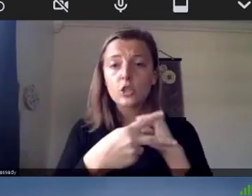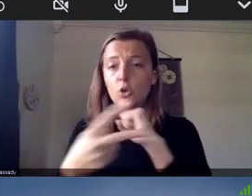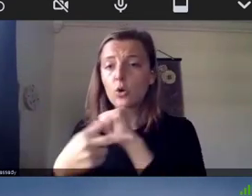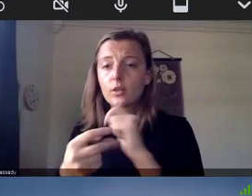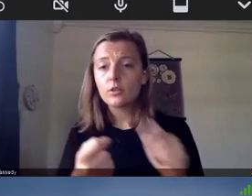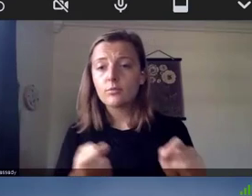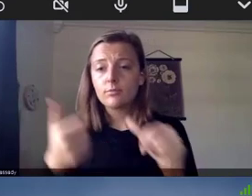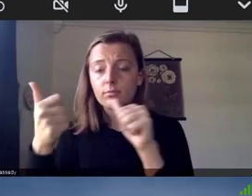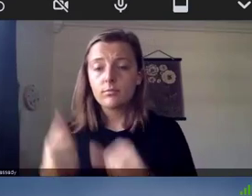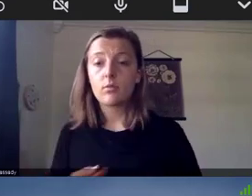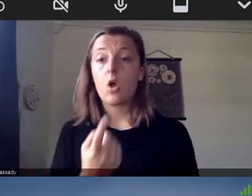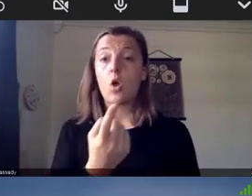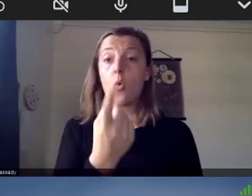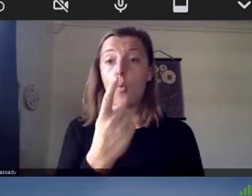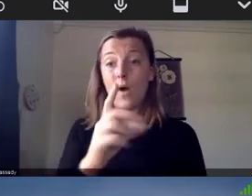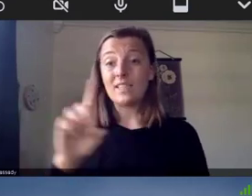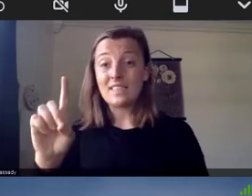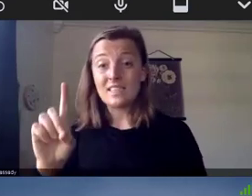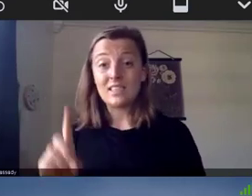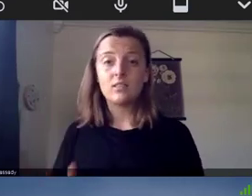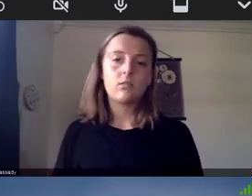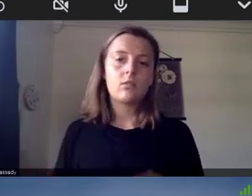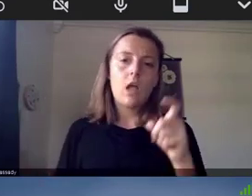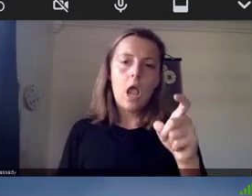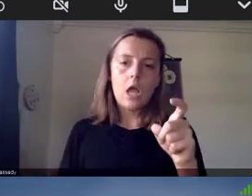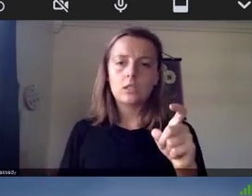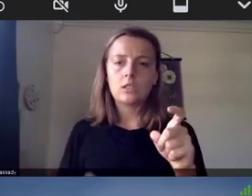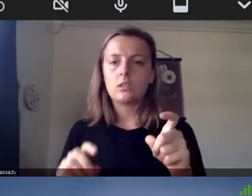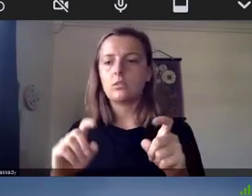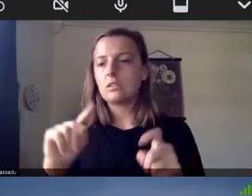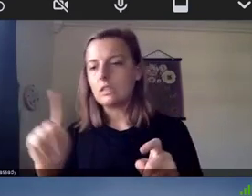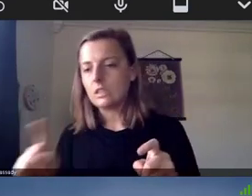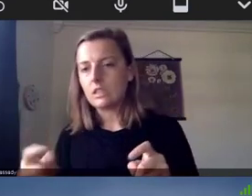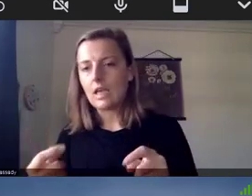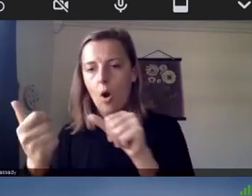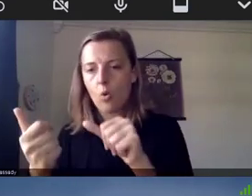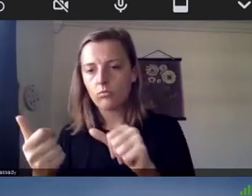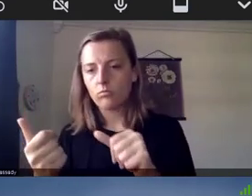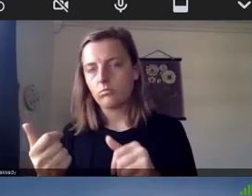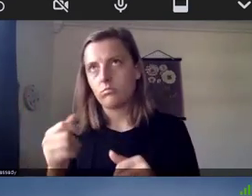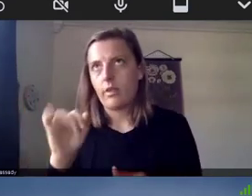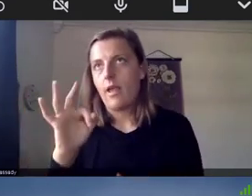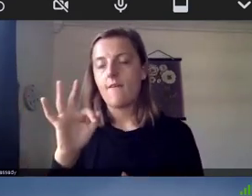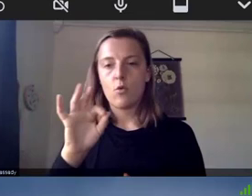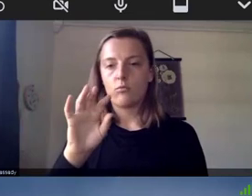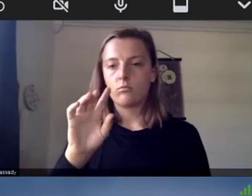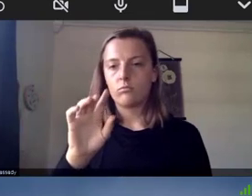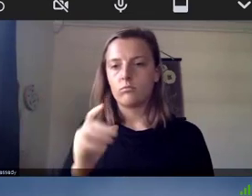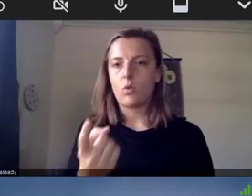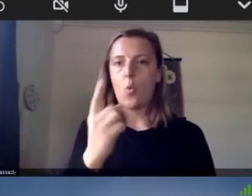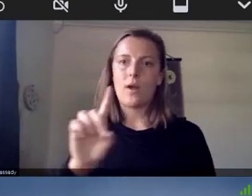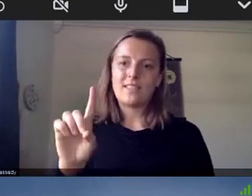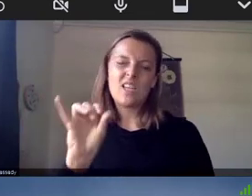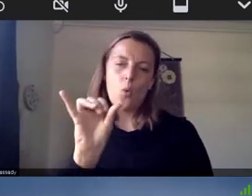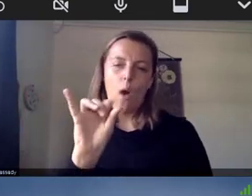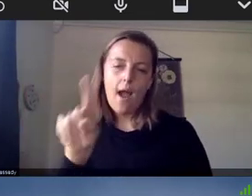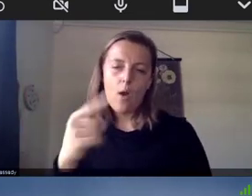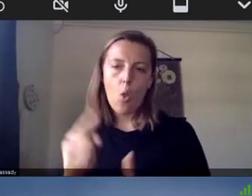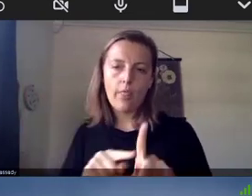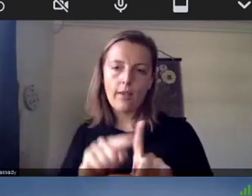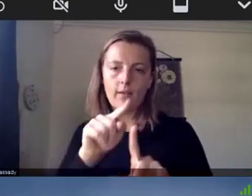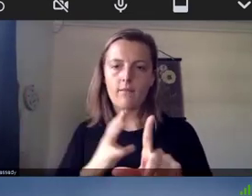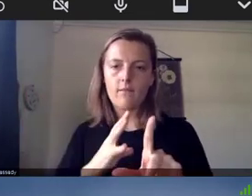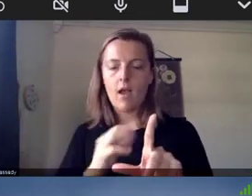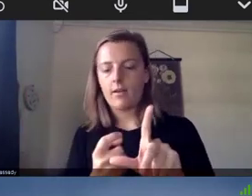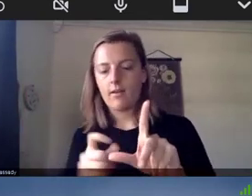terms go away. You could pick any variable, right? If there's no heat generation, then our Q dot term goes away.